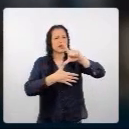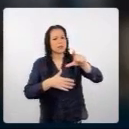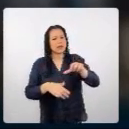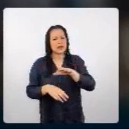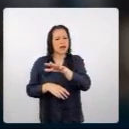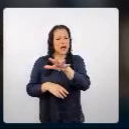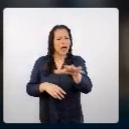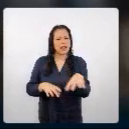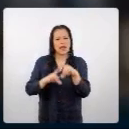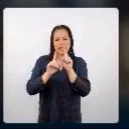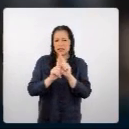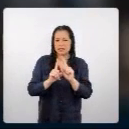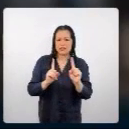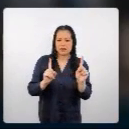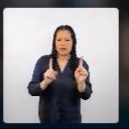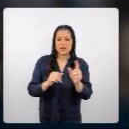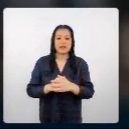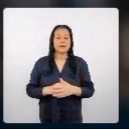So we